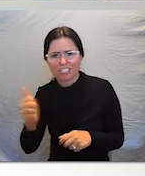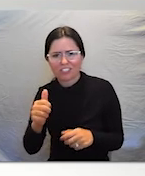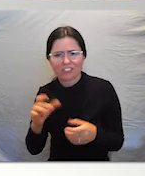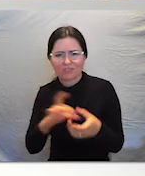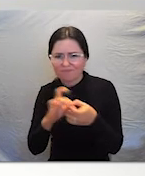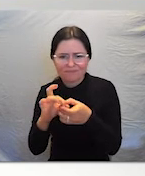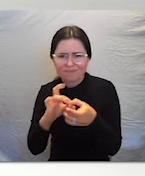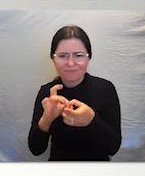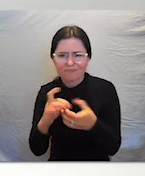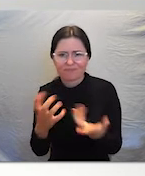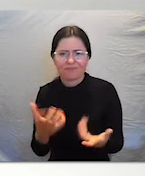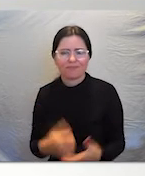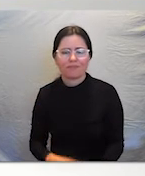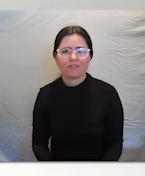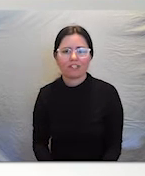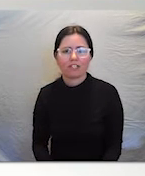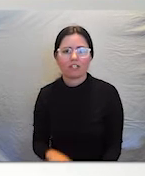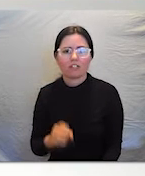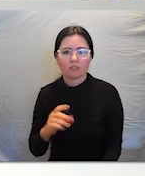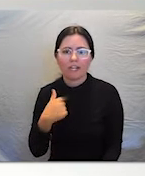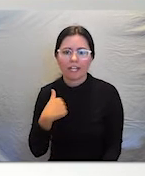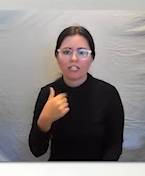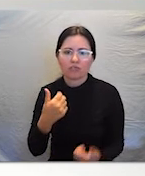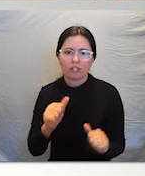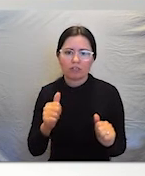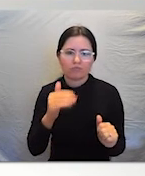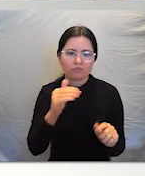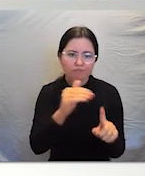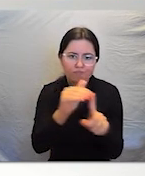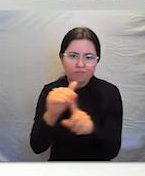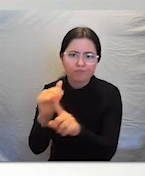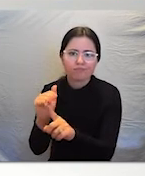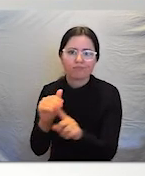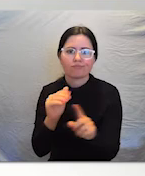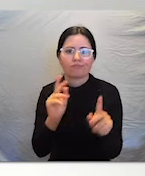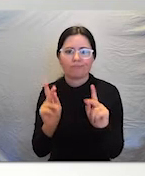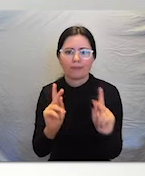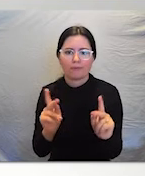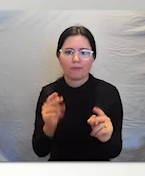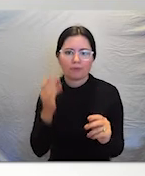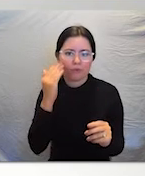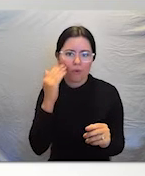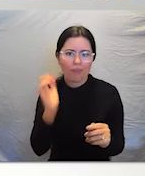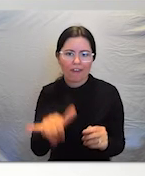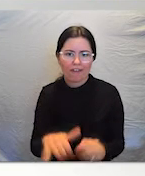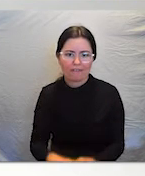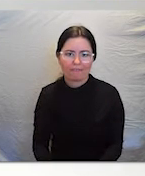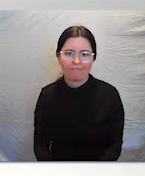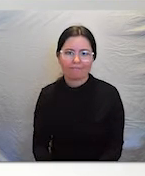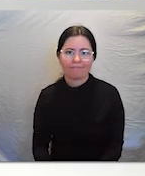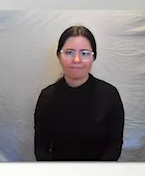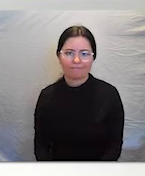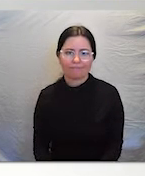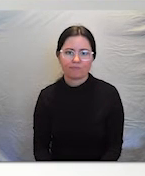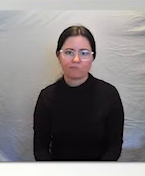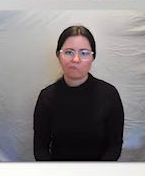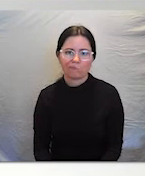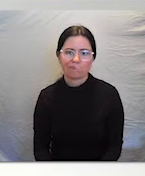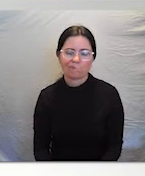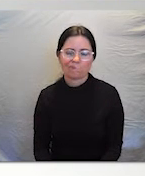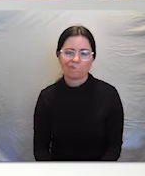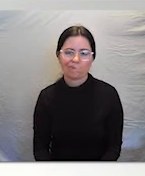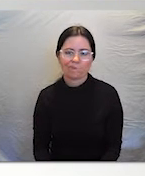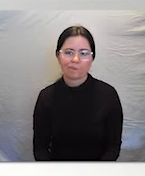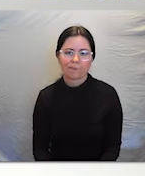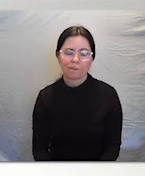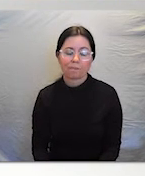So I try to bring awareness to that too. So. What is the cost of